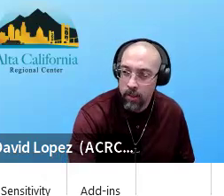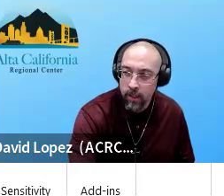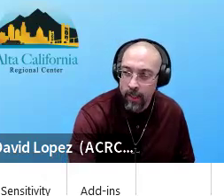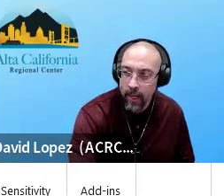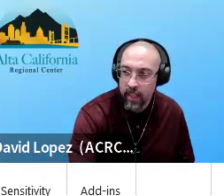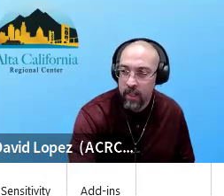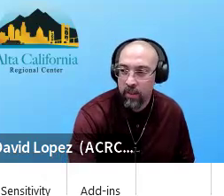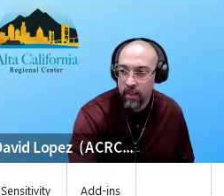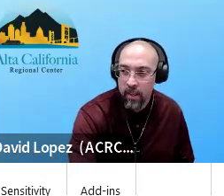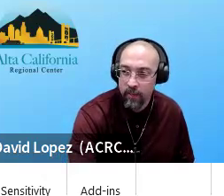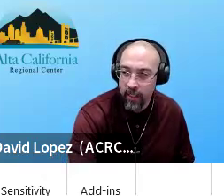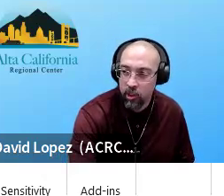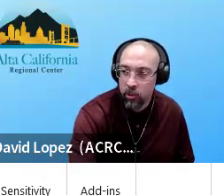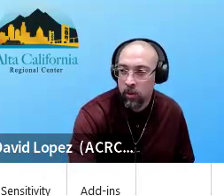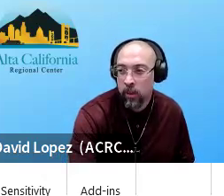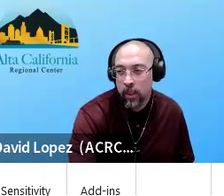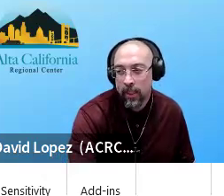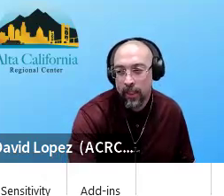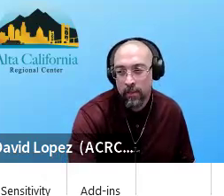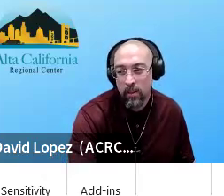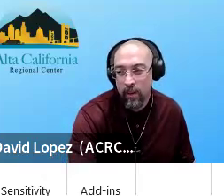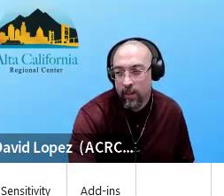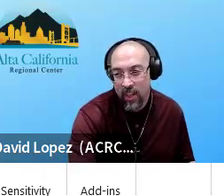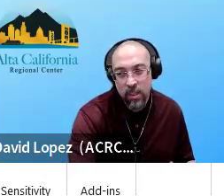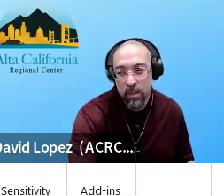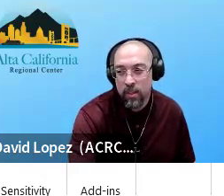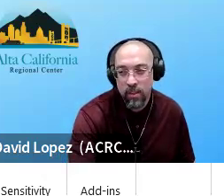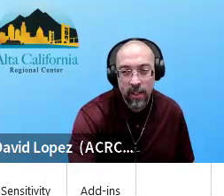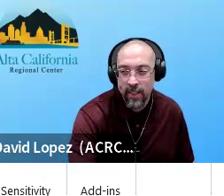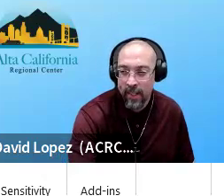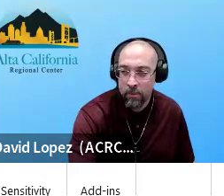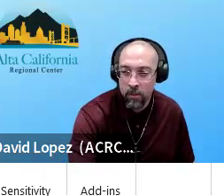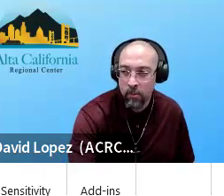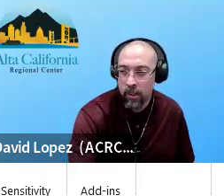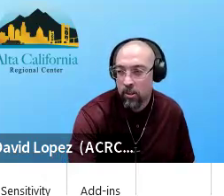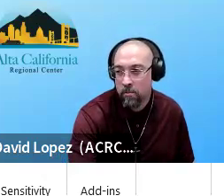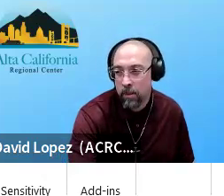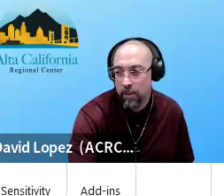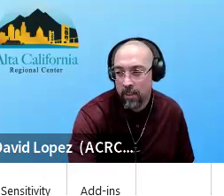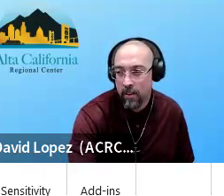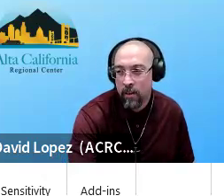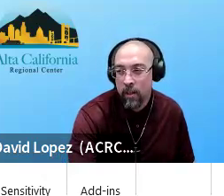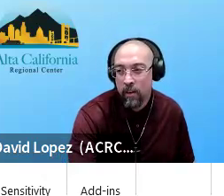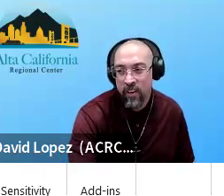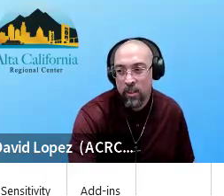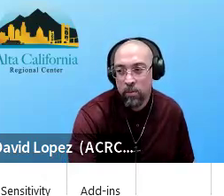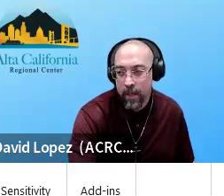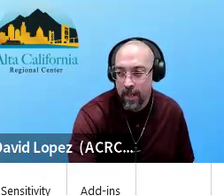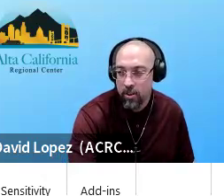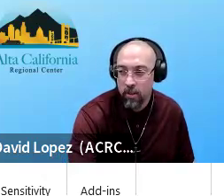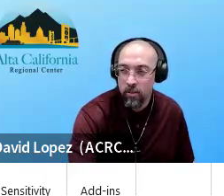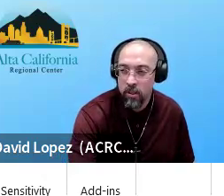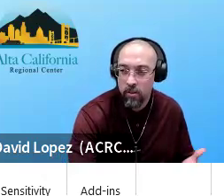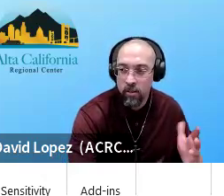read reports on how to keep things confidential. Facebook is a great example. You don't want certain people to see your